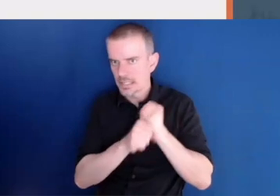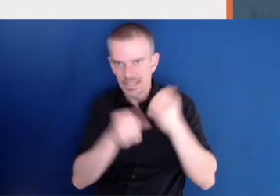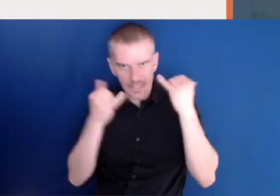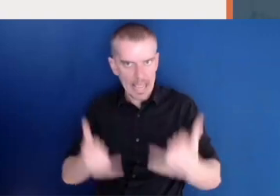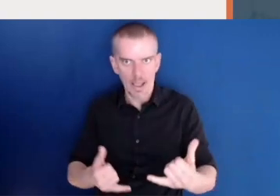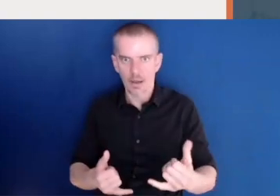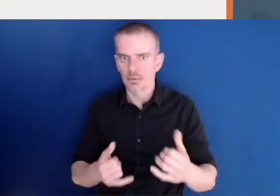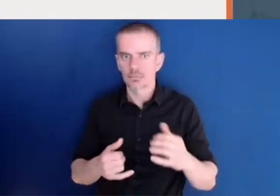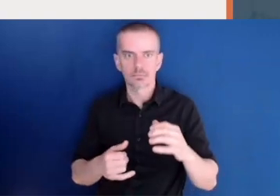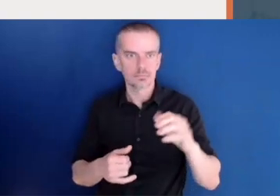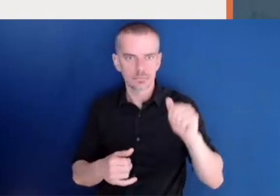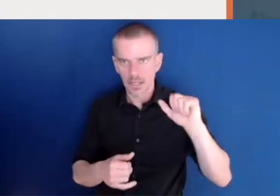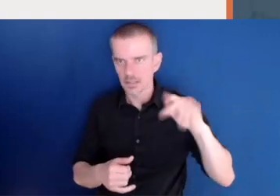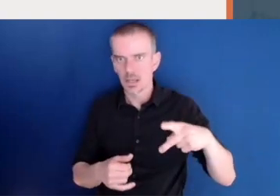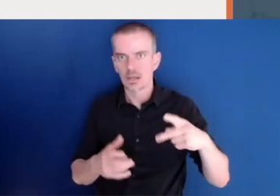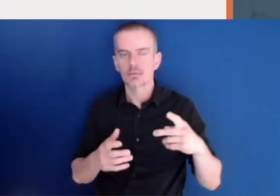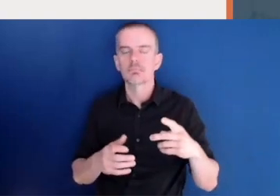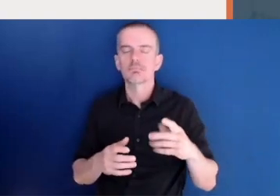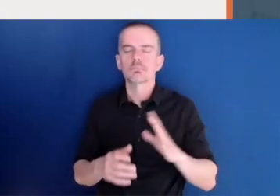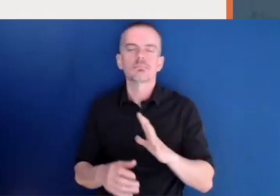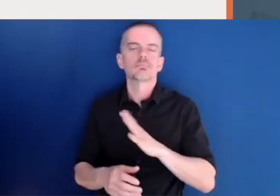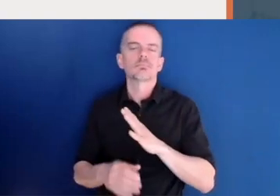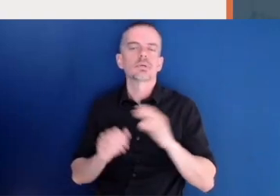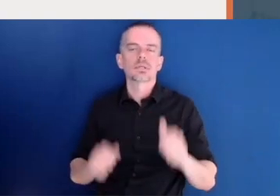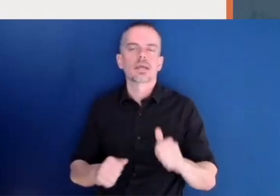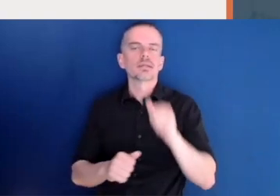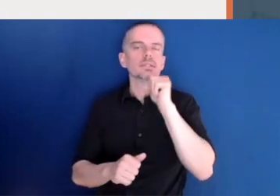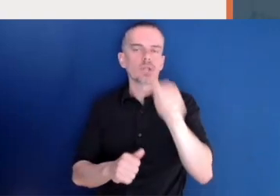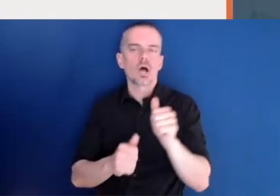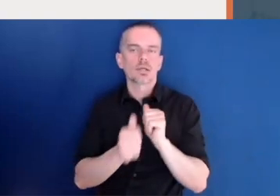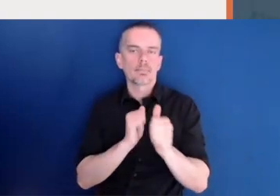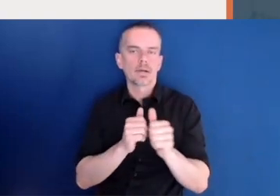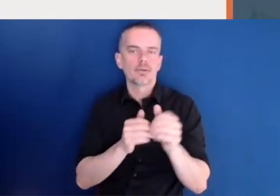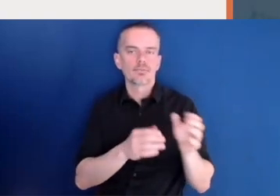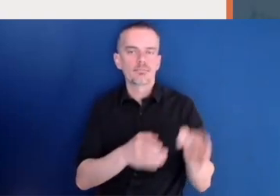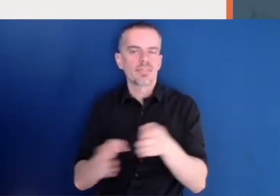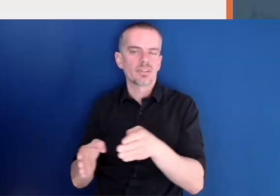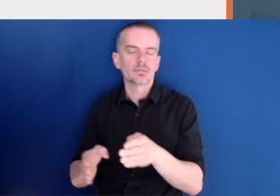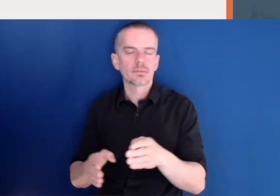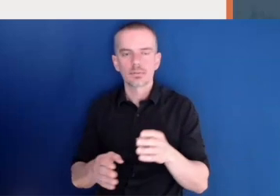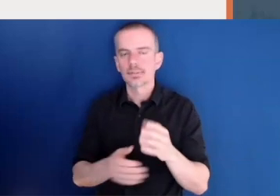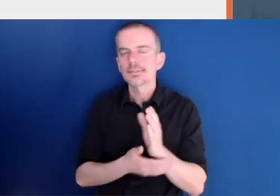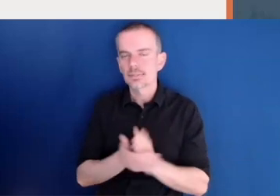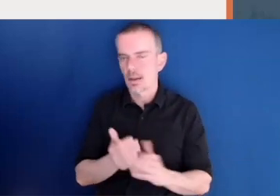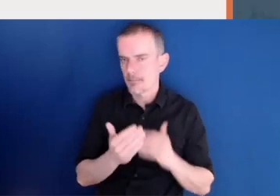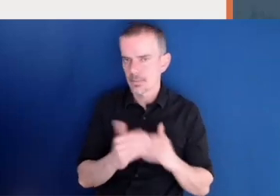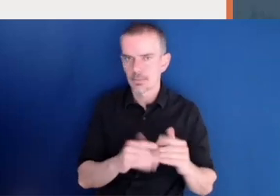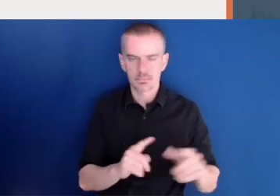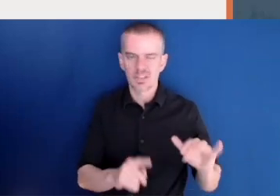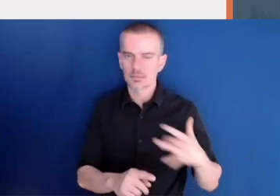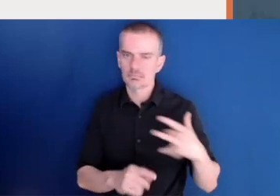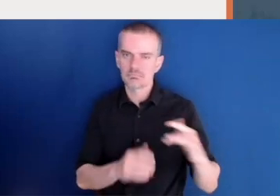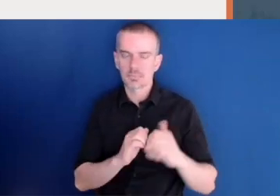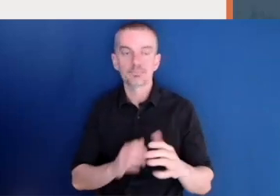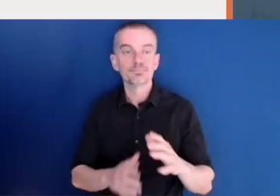ASAP, then you can use non-competitive methods. There are some limitations there, but that's generally the rule.